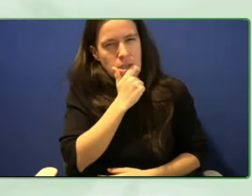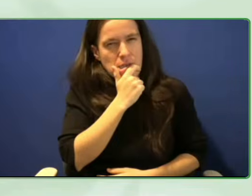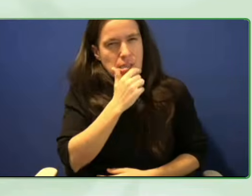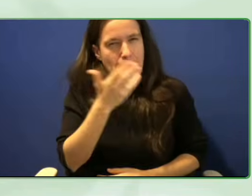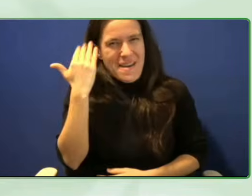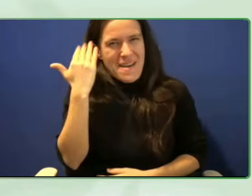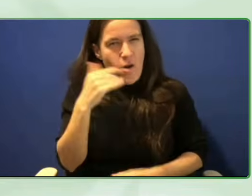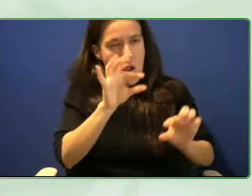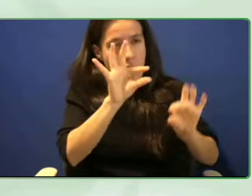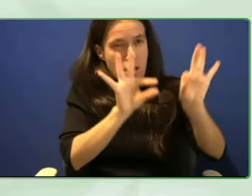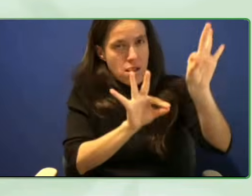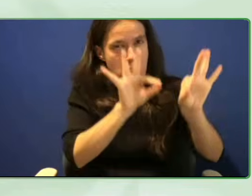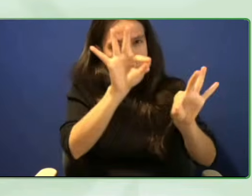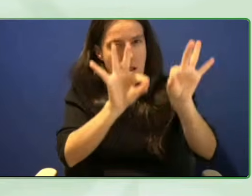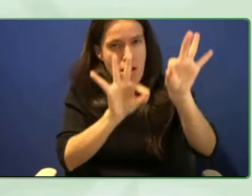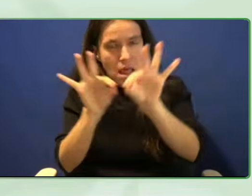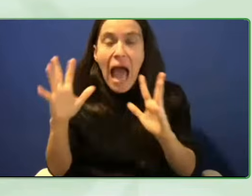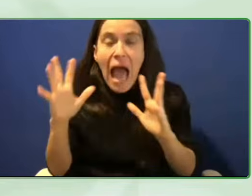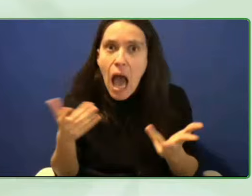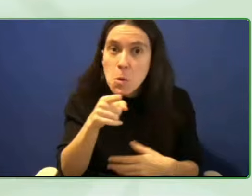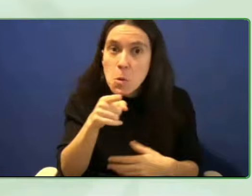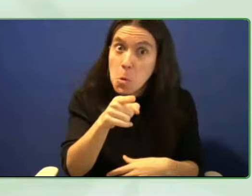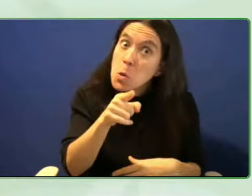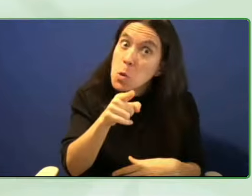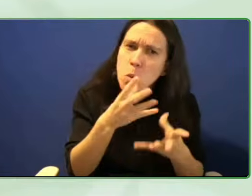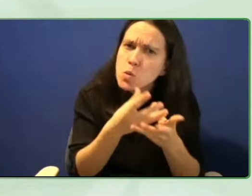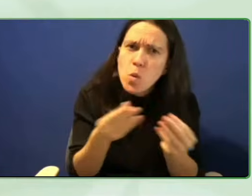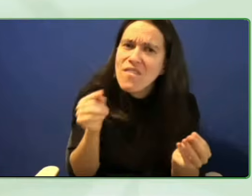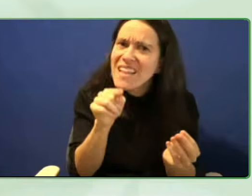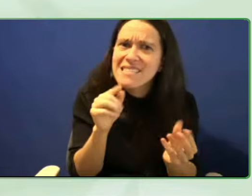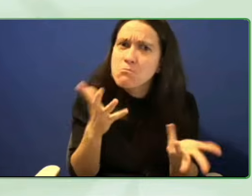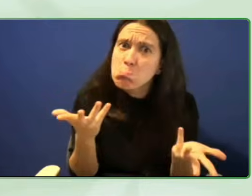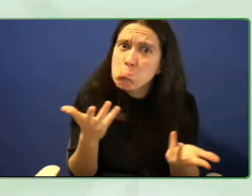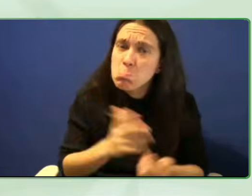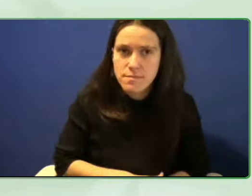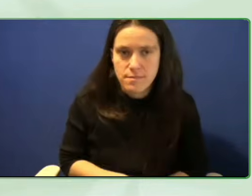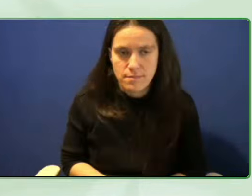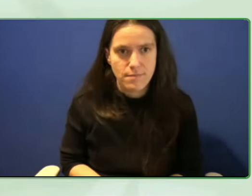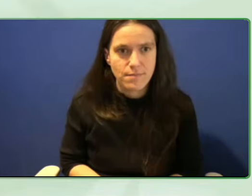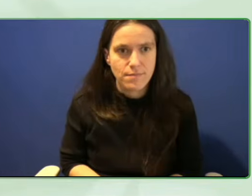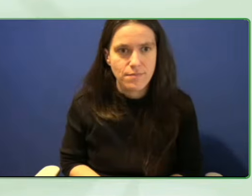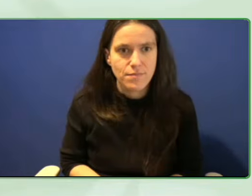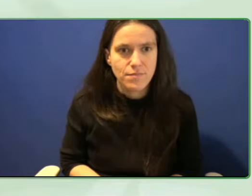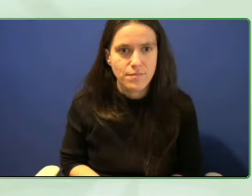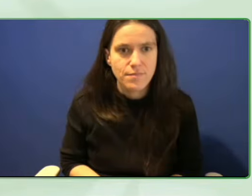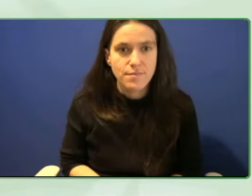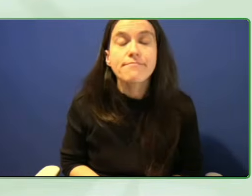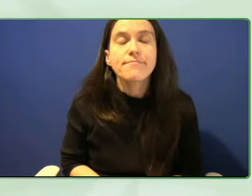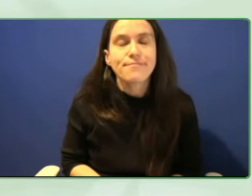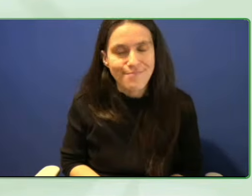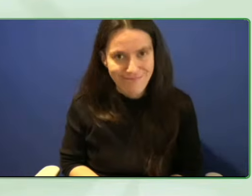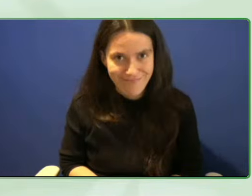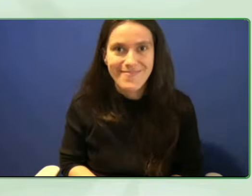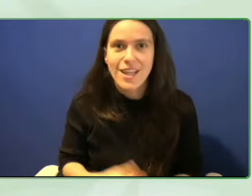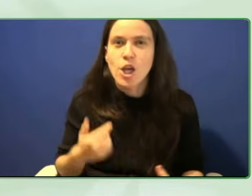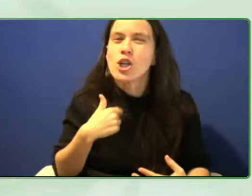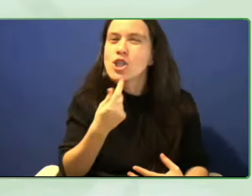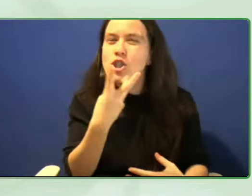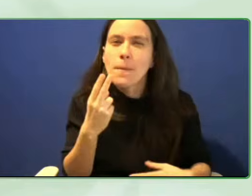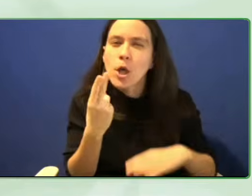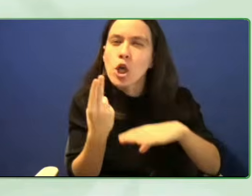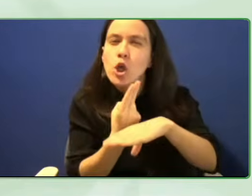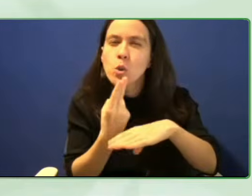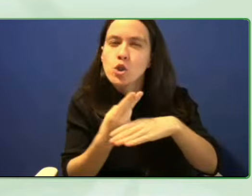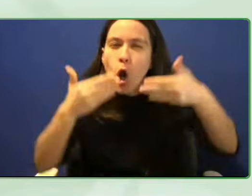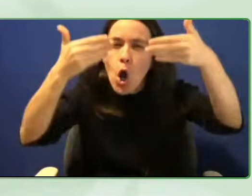works. So how did you resolve that? Yeah, it's just kind of looking at some of the user interface systems. So if you look